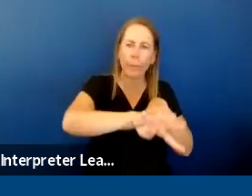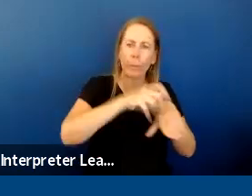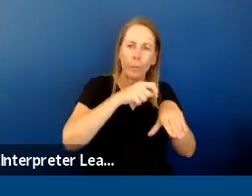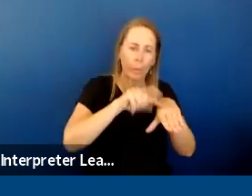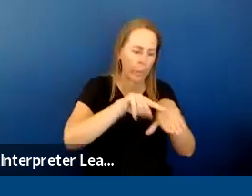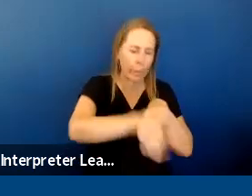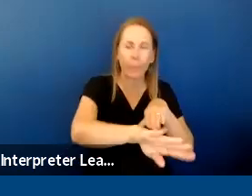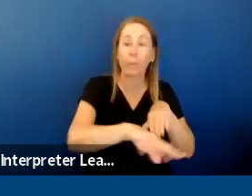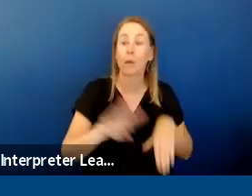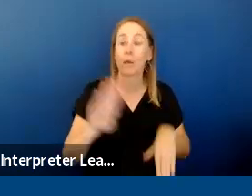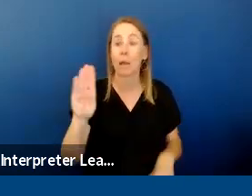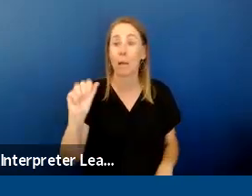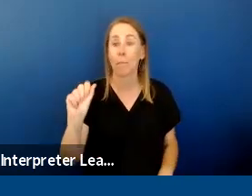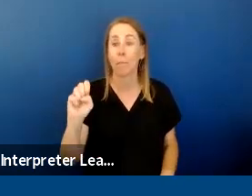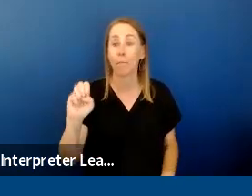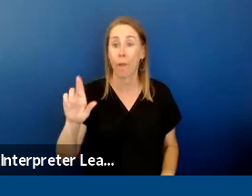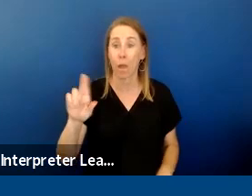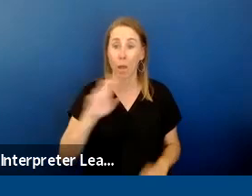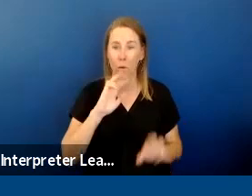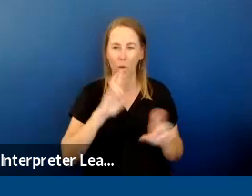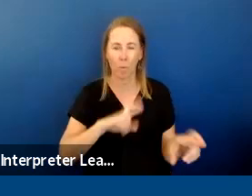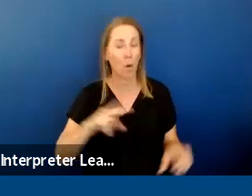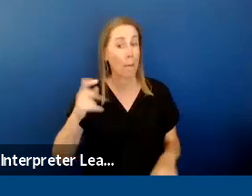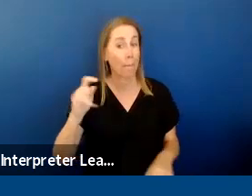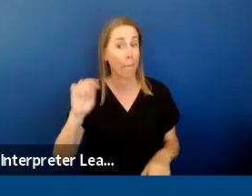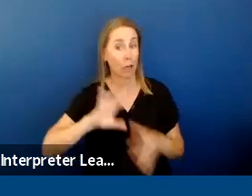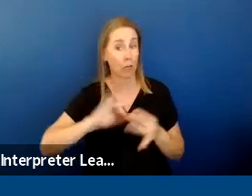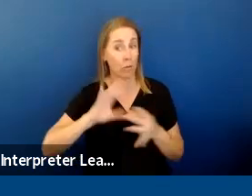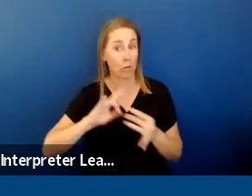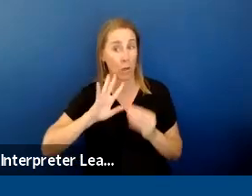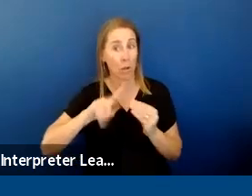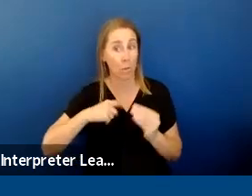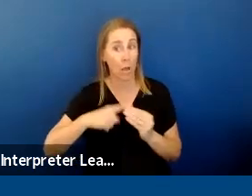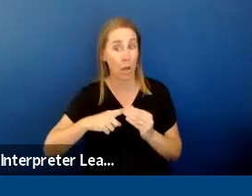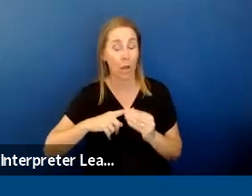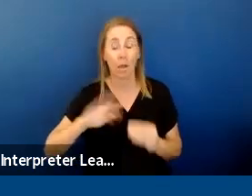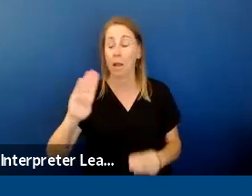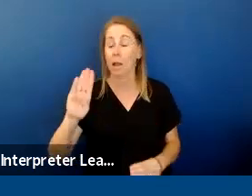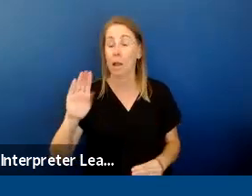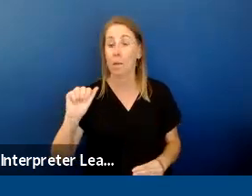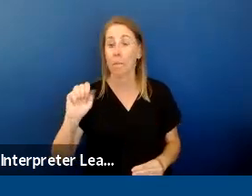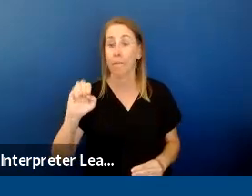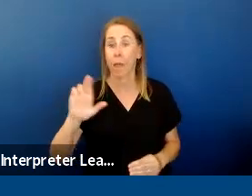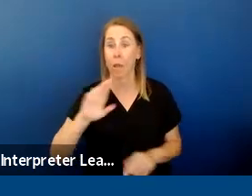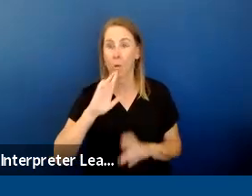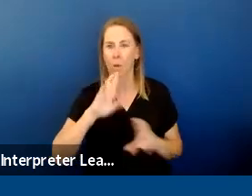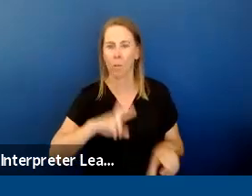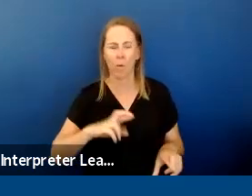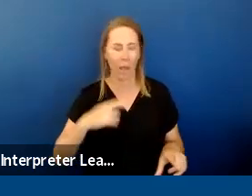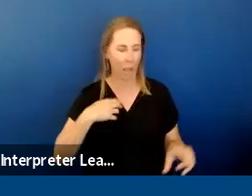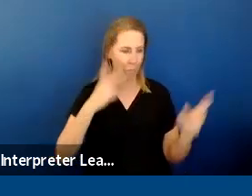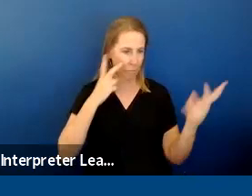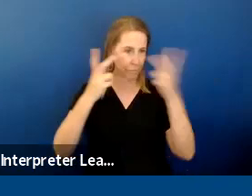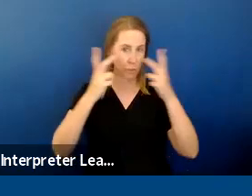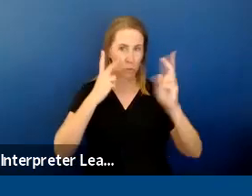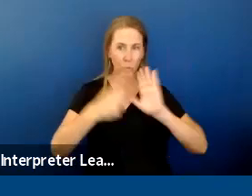soil's ability to absorb moisture? That is very correct,